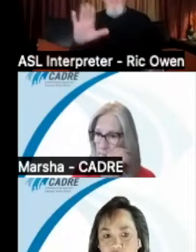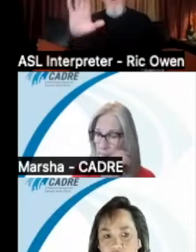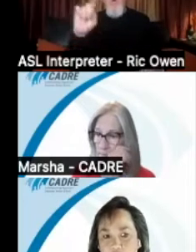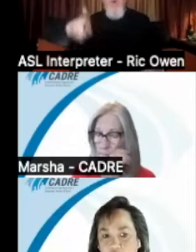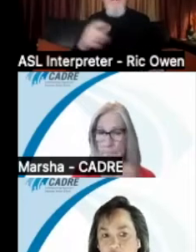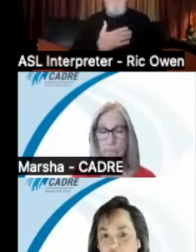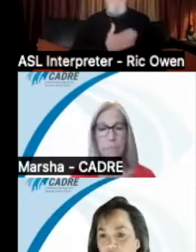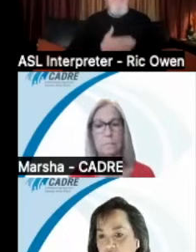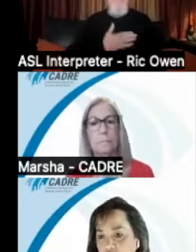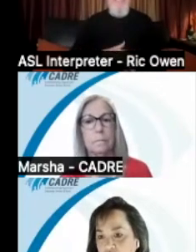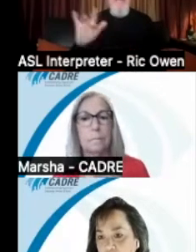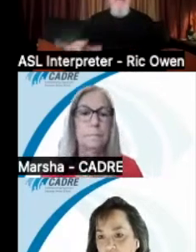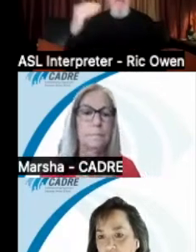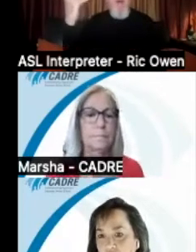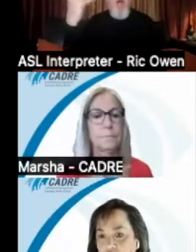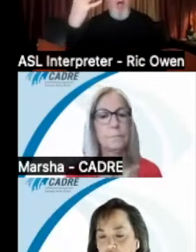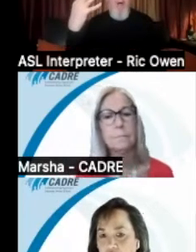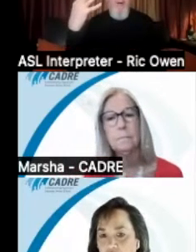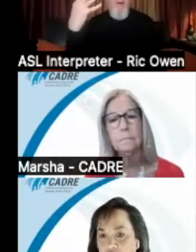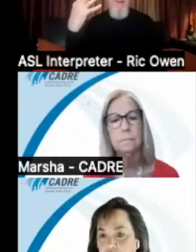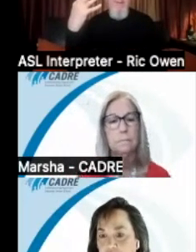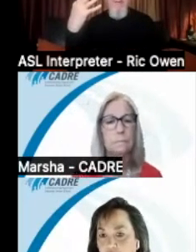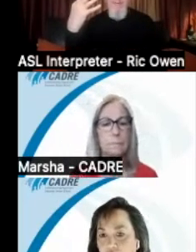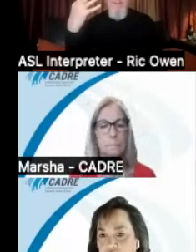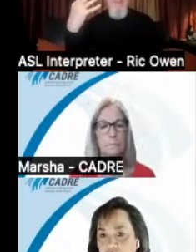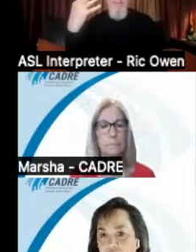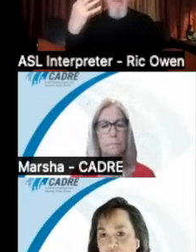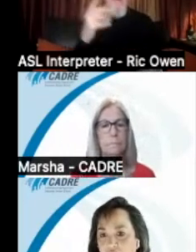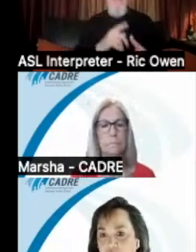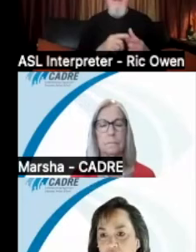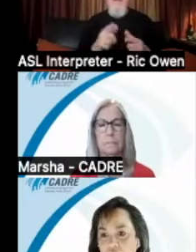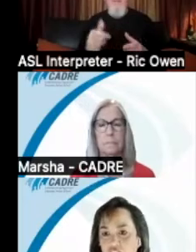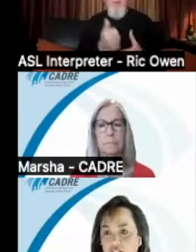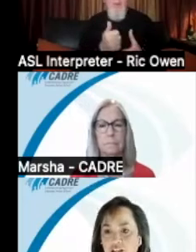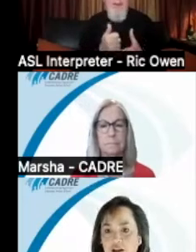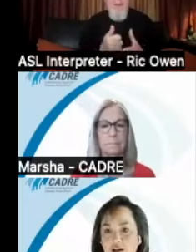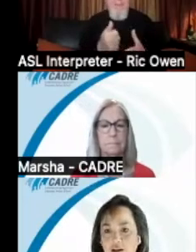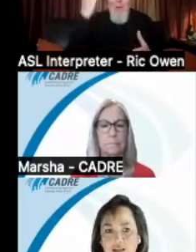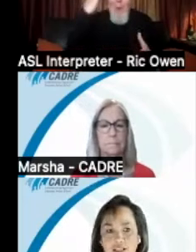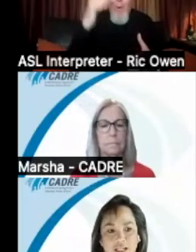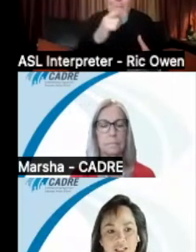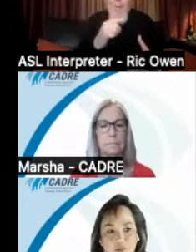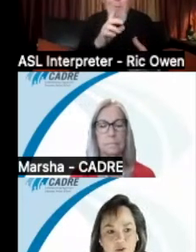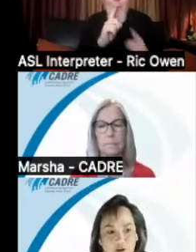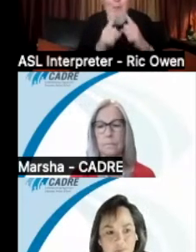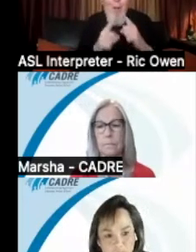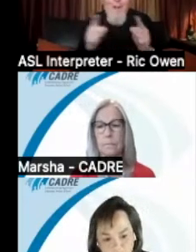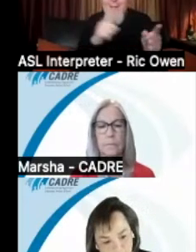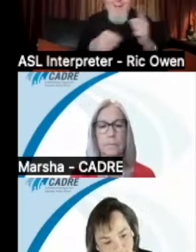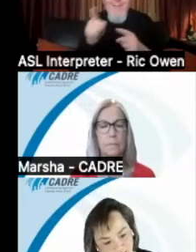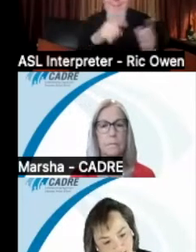turn your camera on when you're speaking to also help facilitate communication in today's